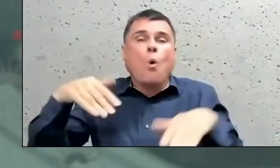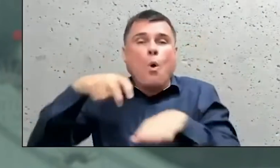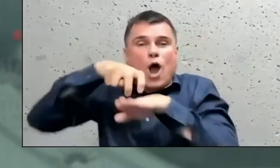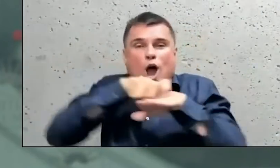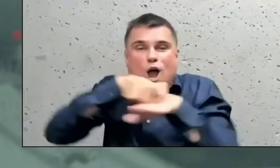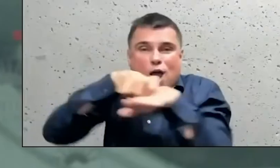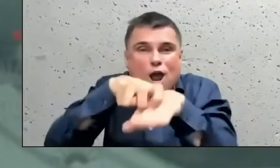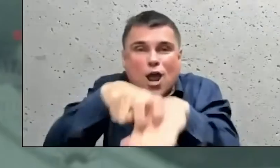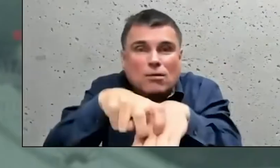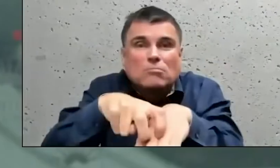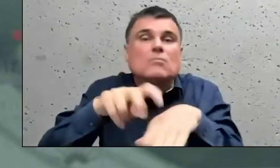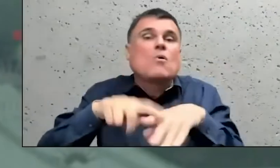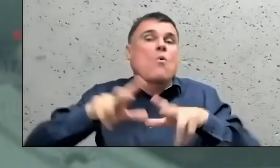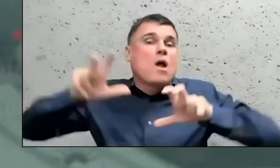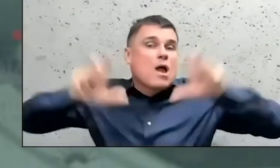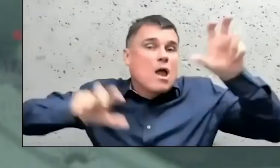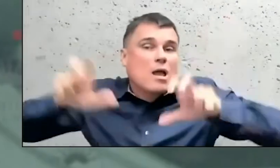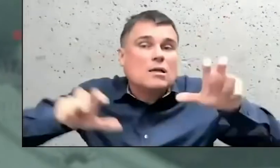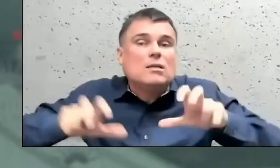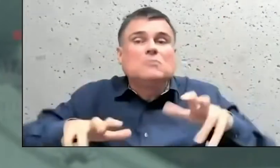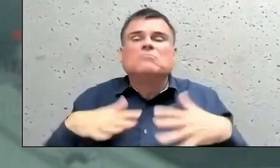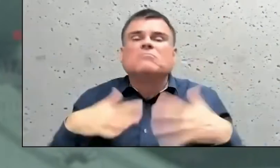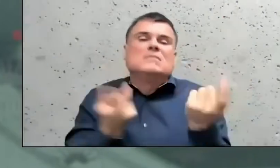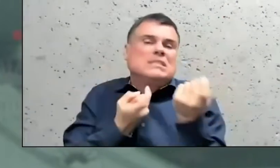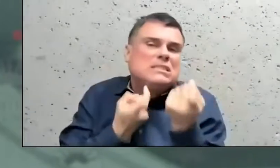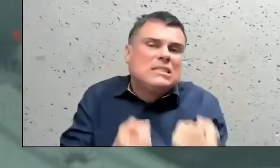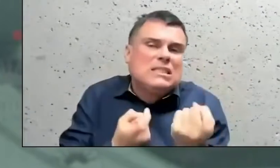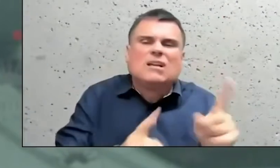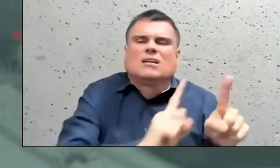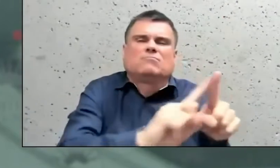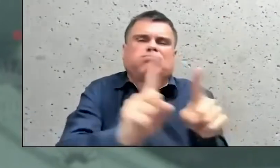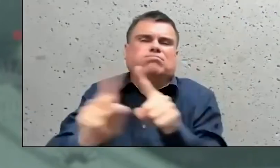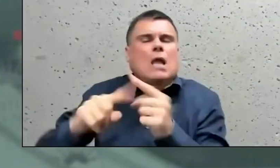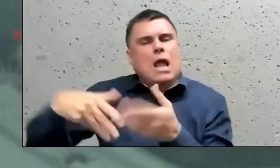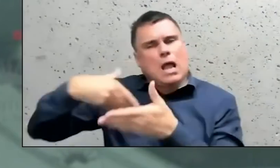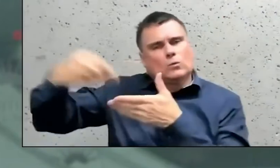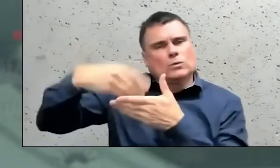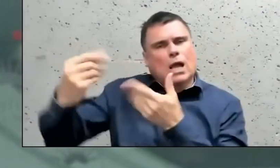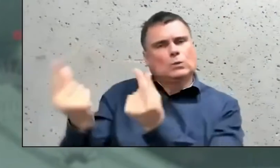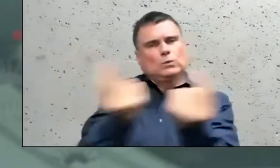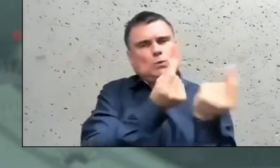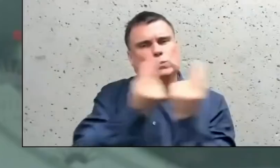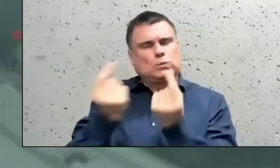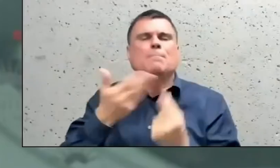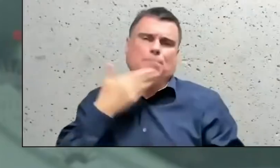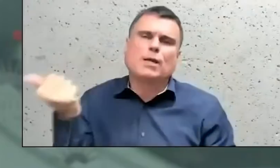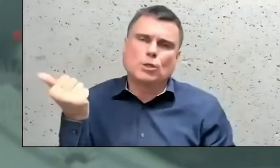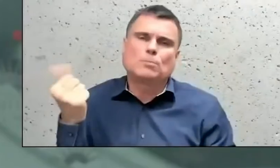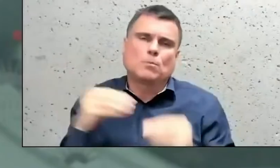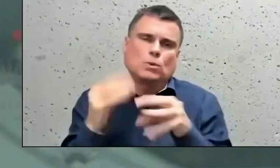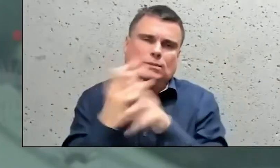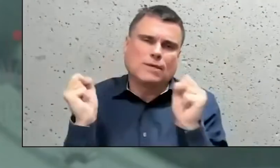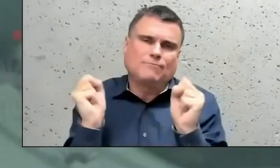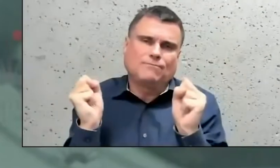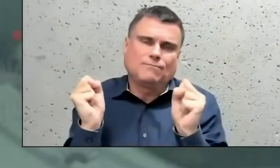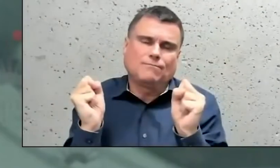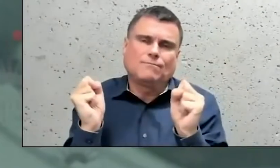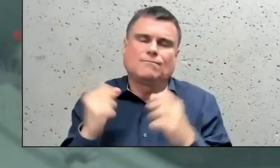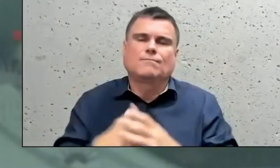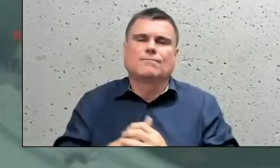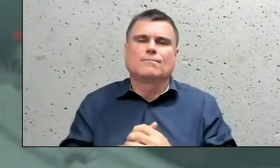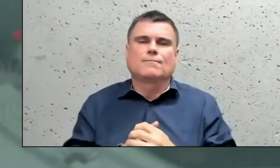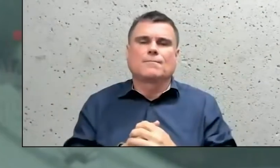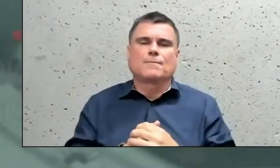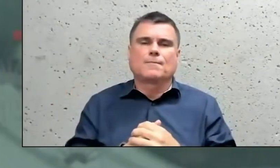things that we can do outdoors safely, even in the winter months. And if you're traveling to another community, whether for a